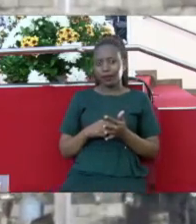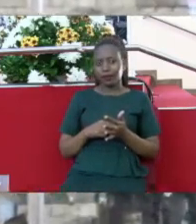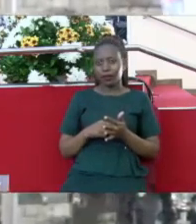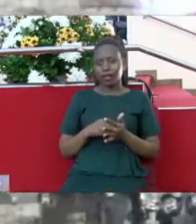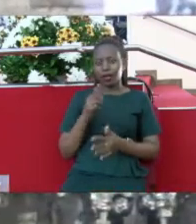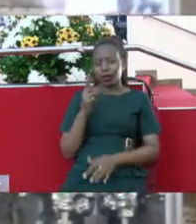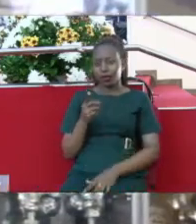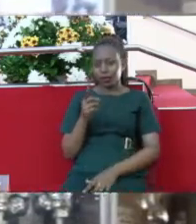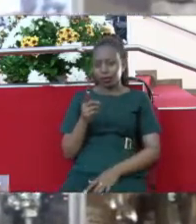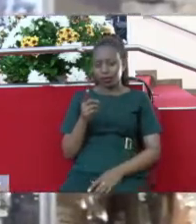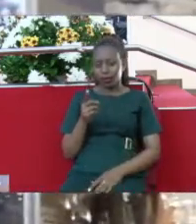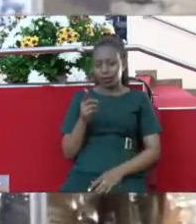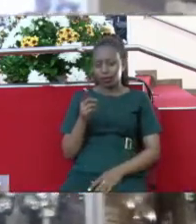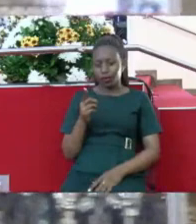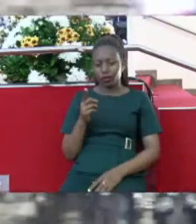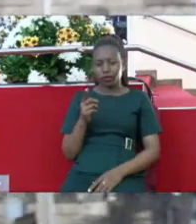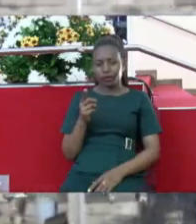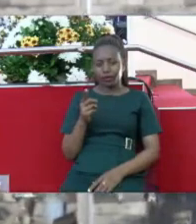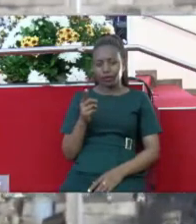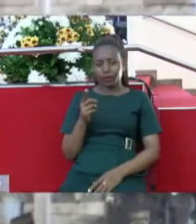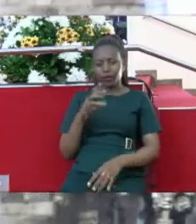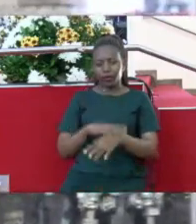found crying and